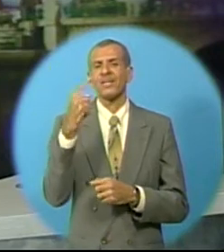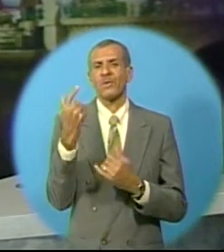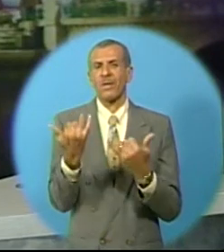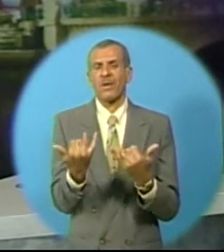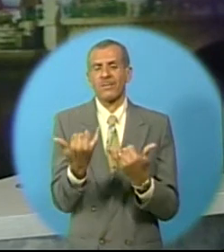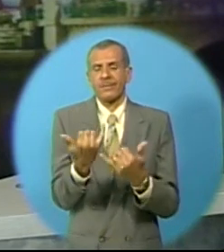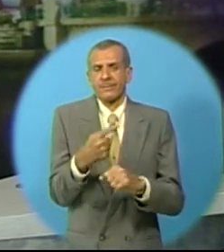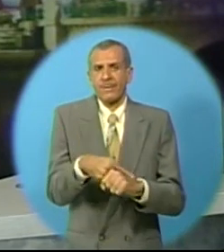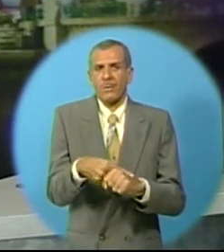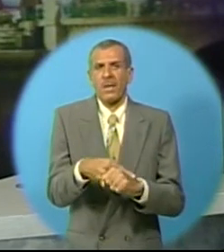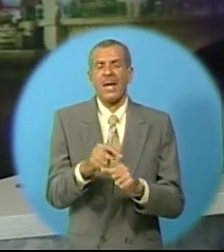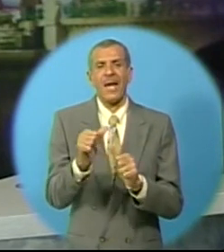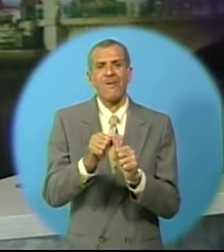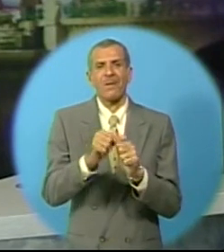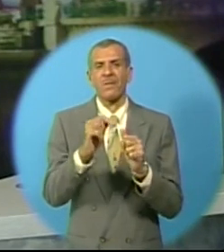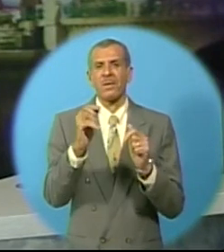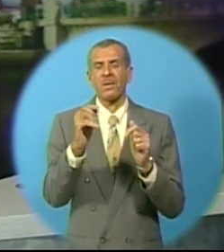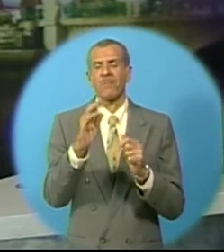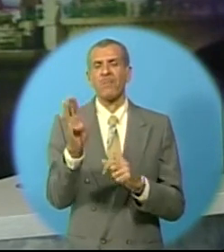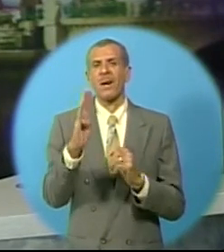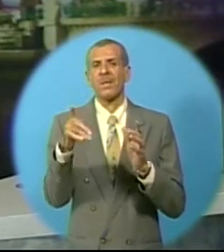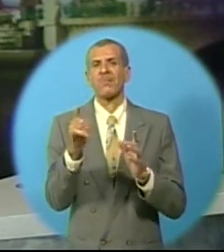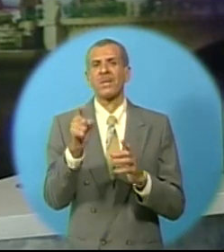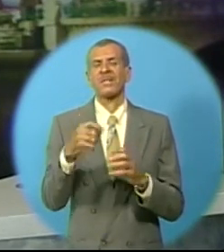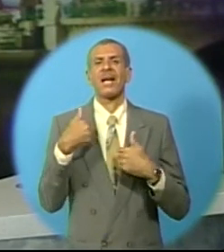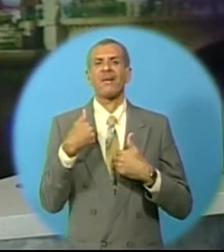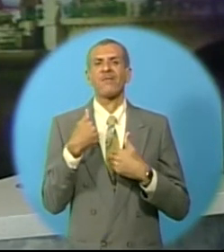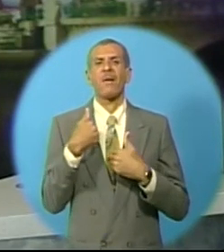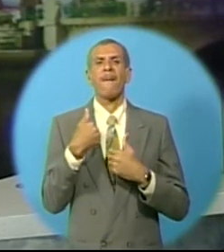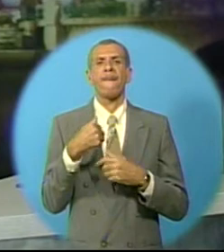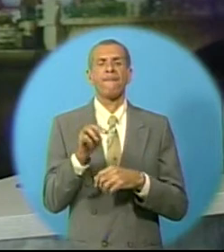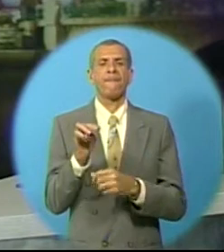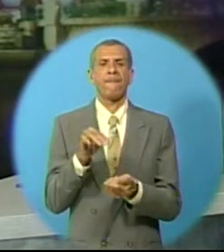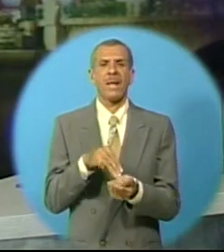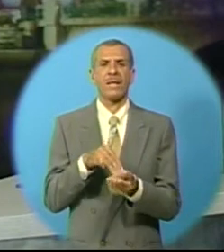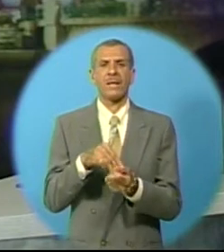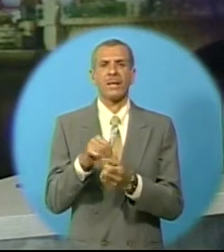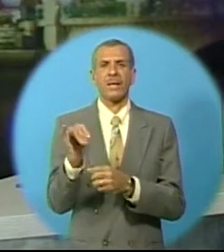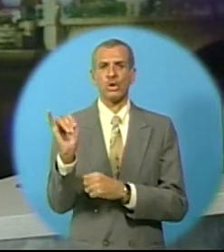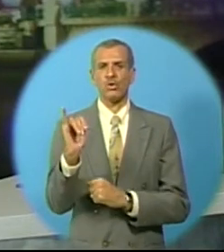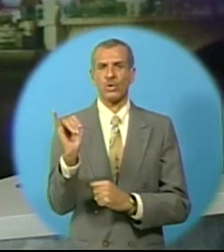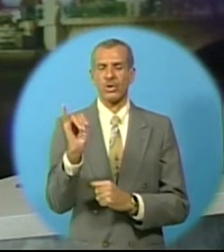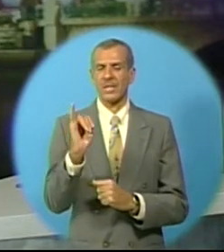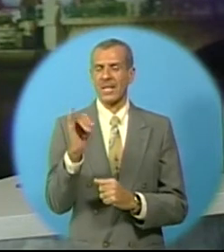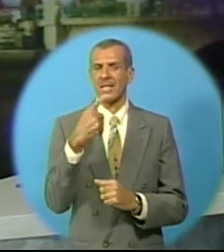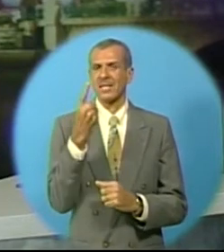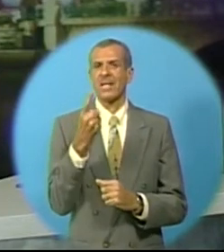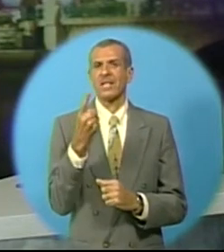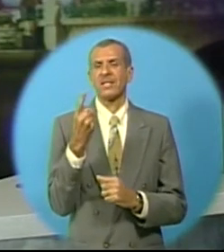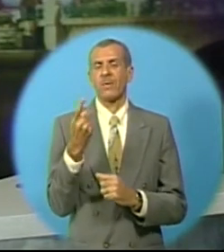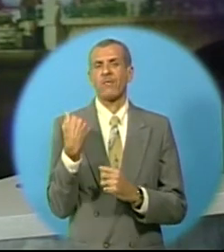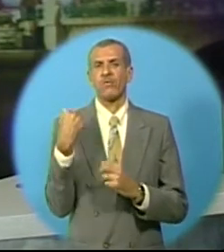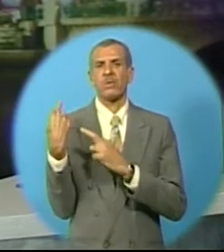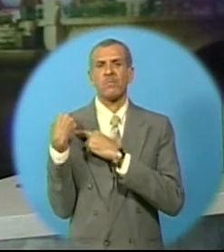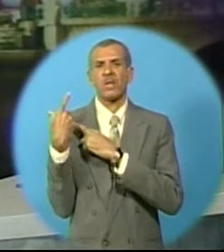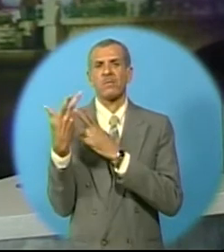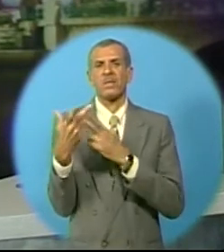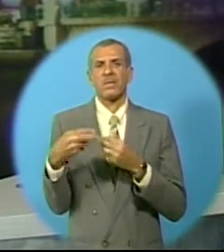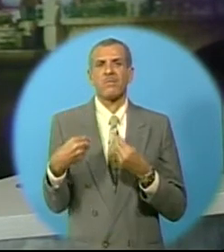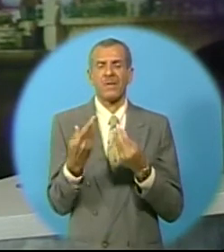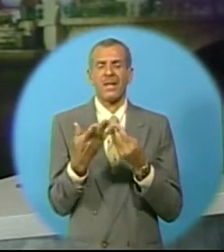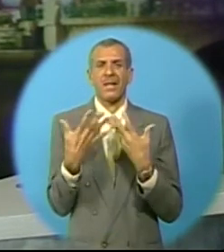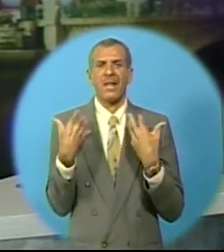point where every Barbadian must get some type of medical insurance. He says, while the state still has a responsibility to provide health